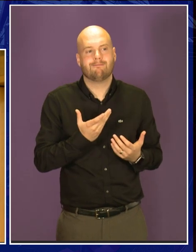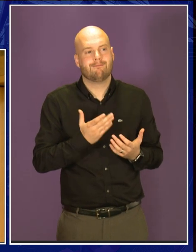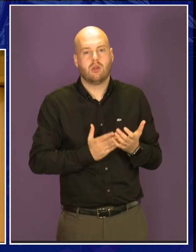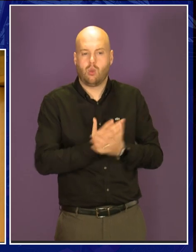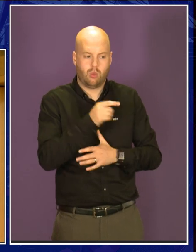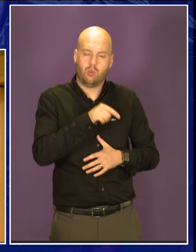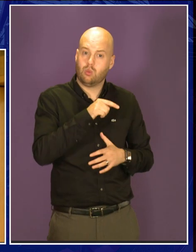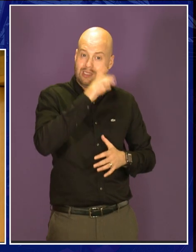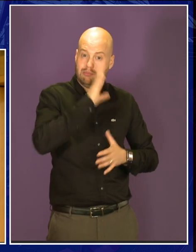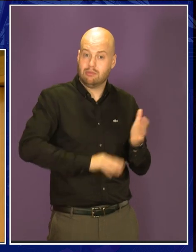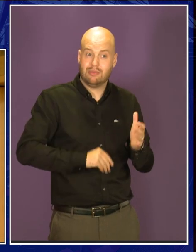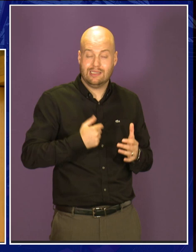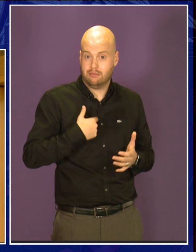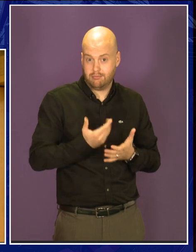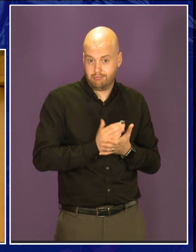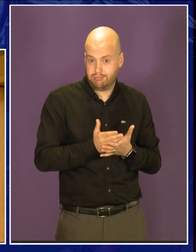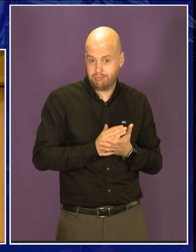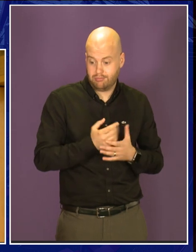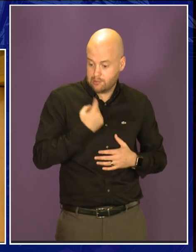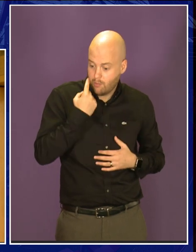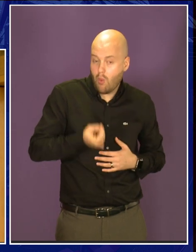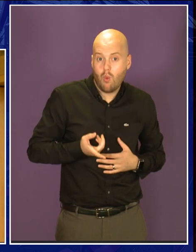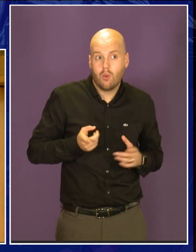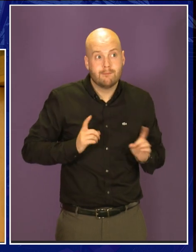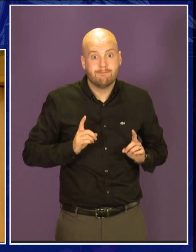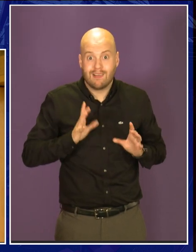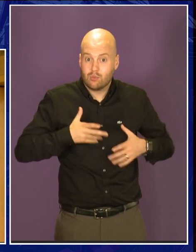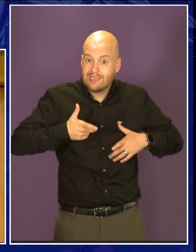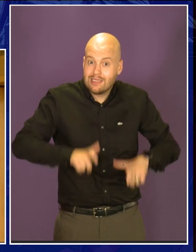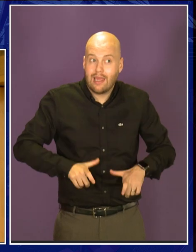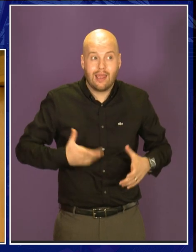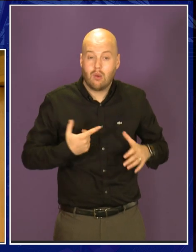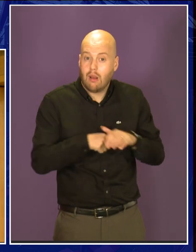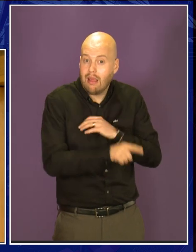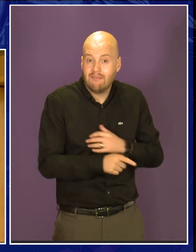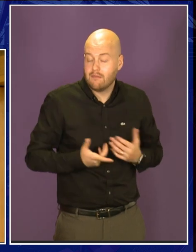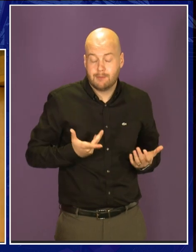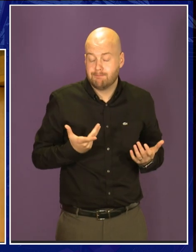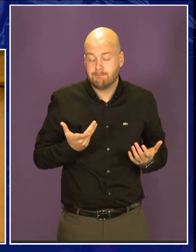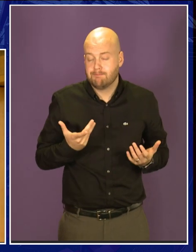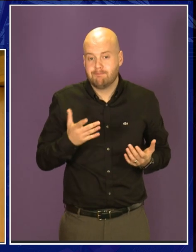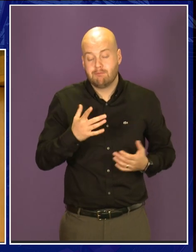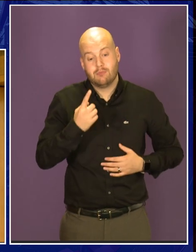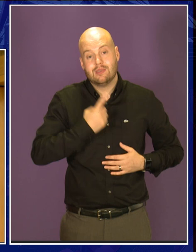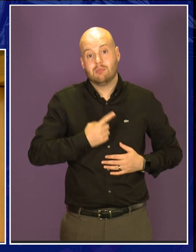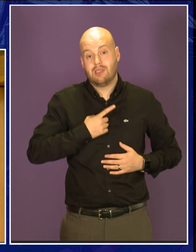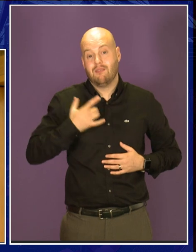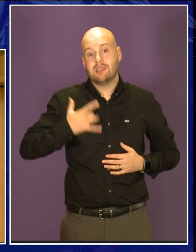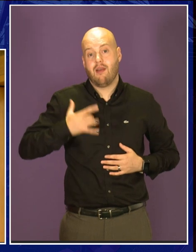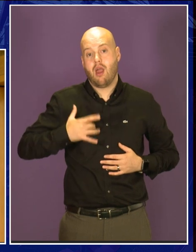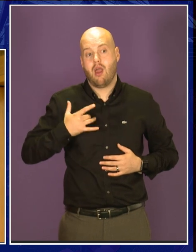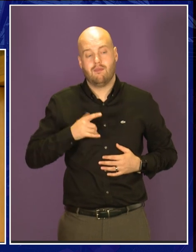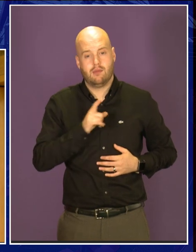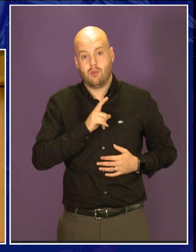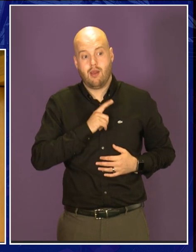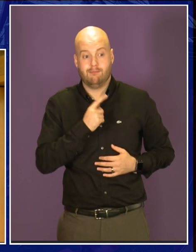we didn't know if we're going to leave the next day. And I survived because of someone who saved me